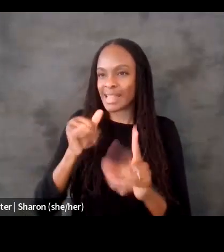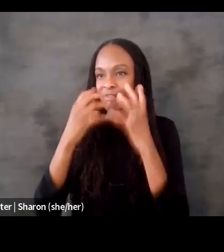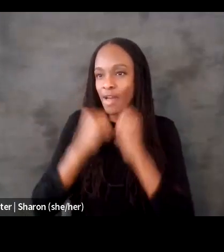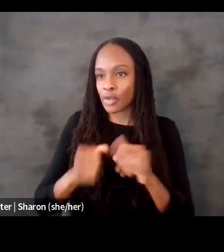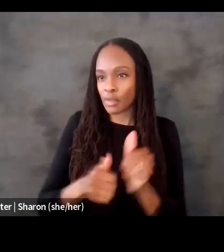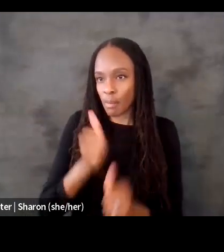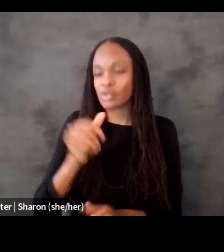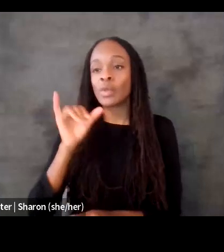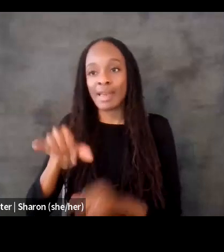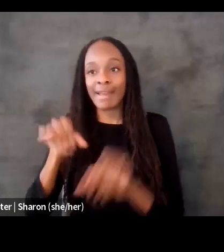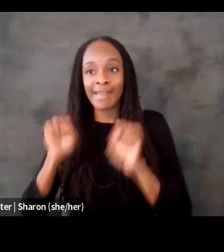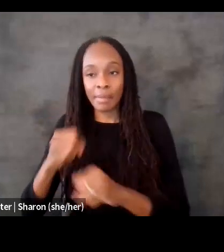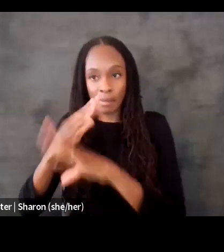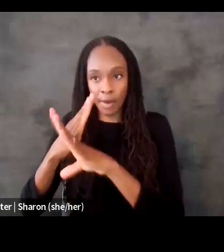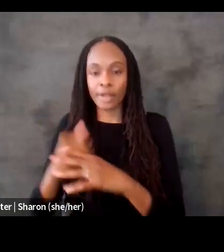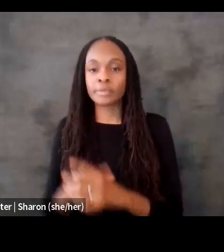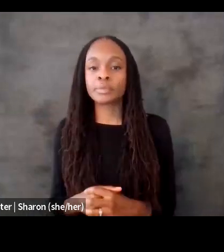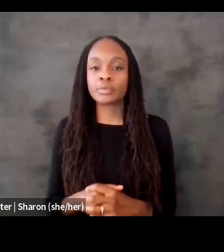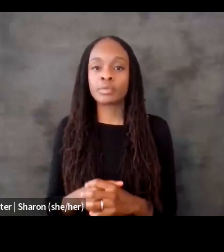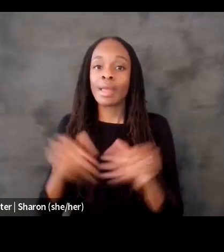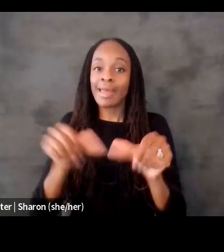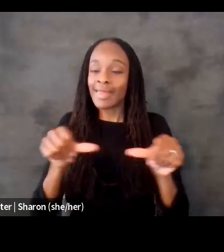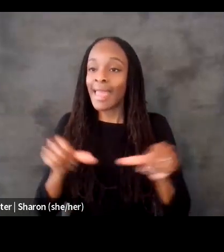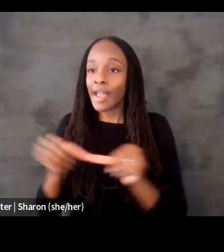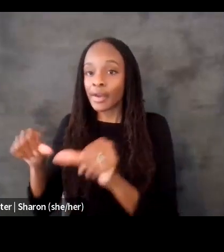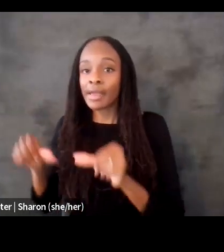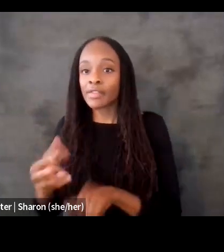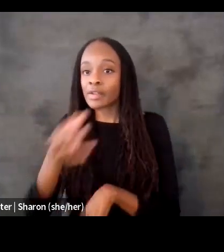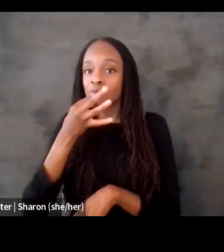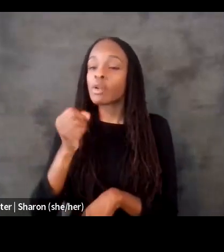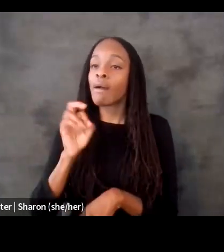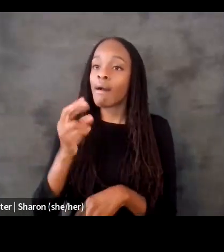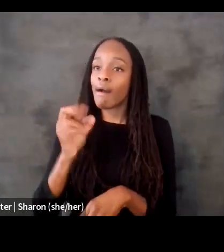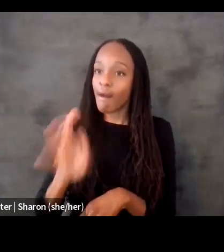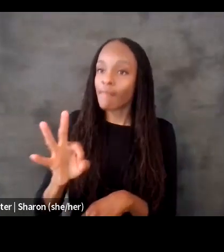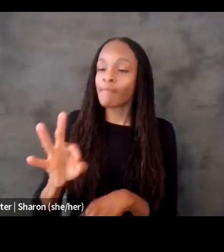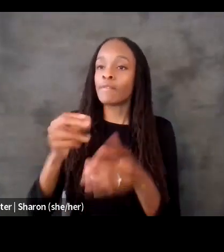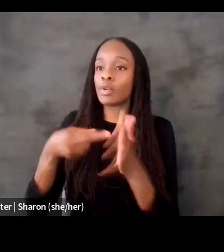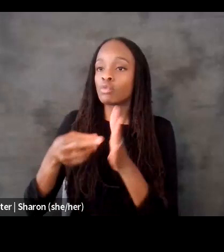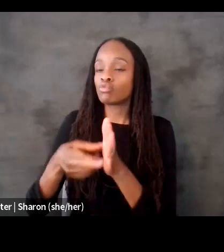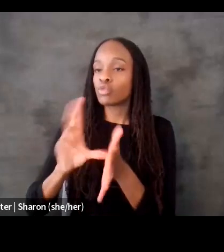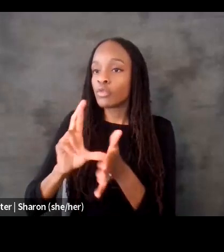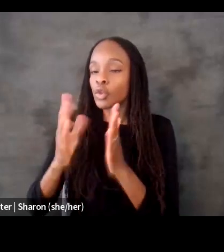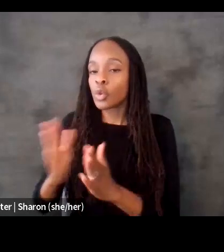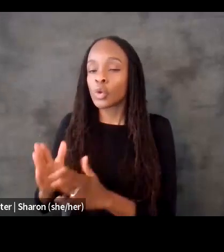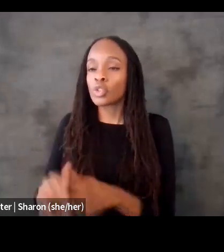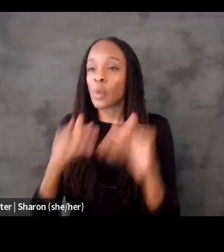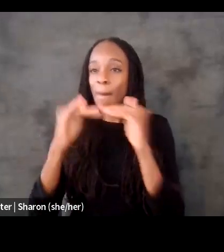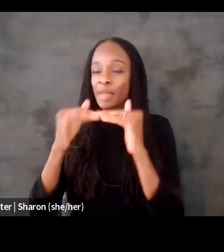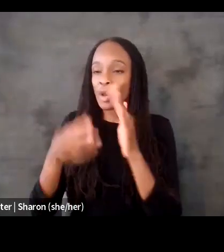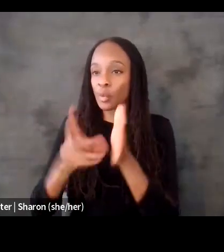barrier. The areas of the expertise of reviewers. And so, peer-reviewed research is just that,